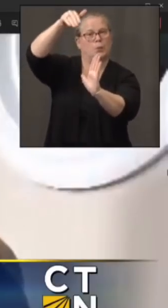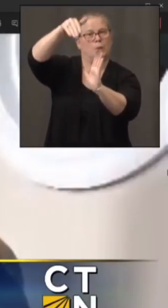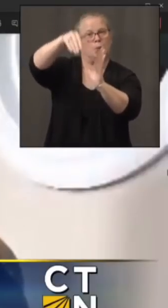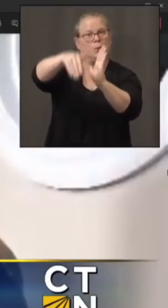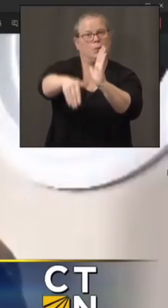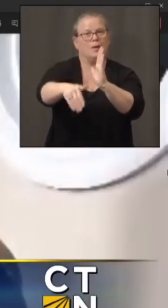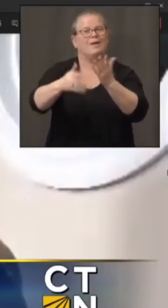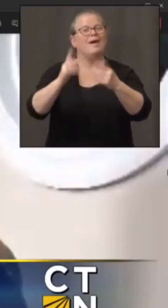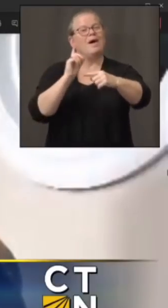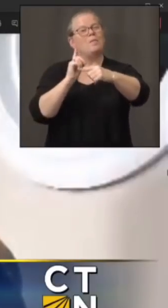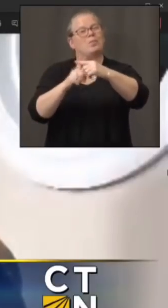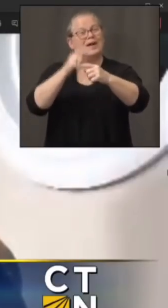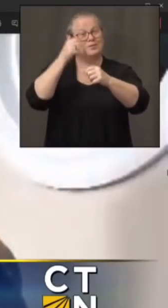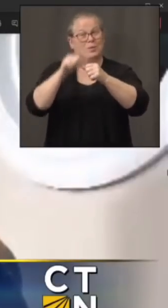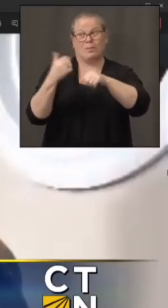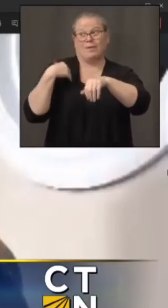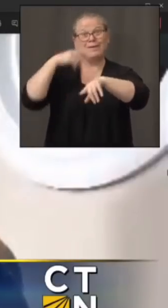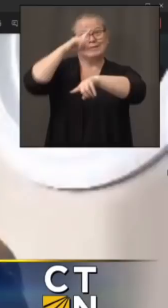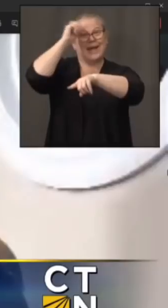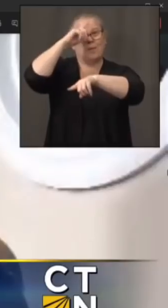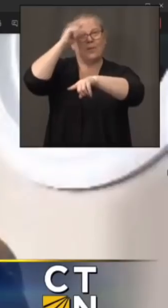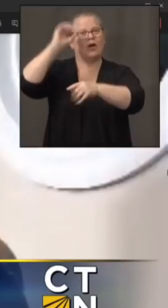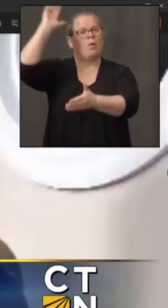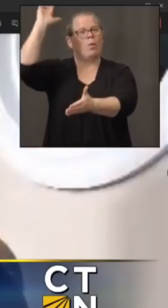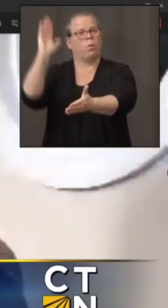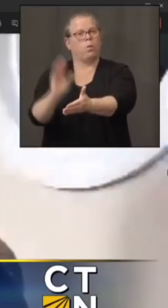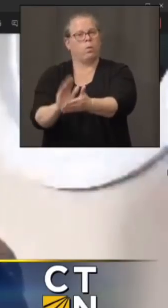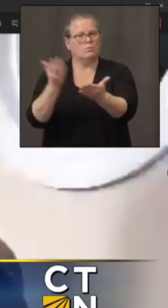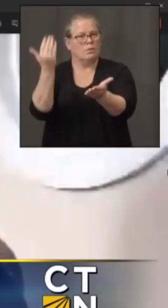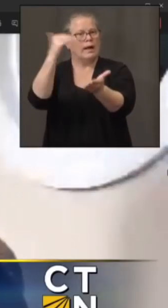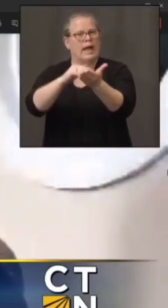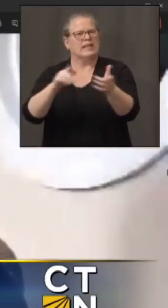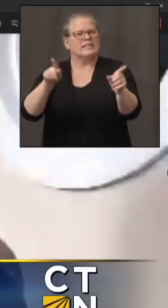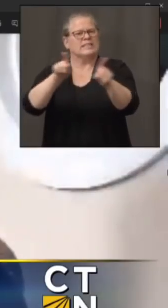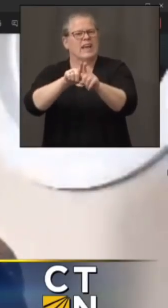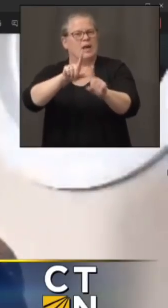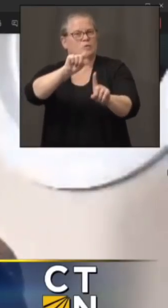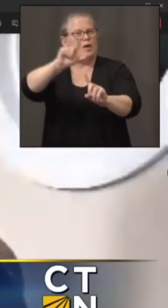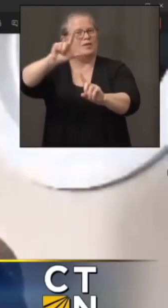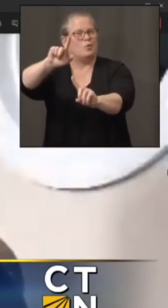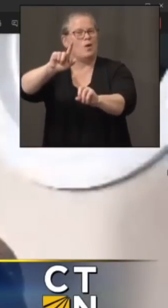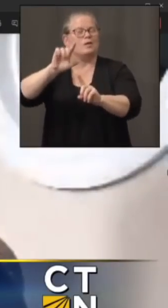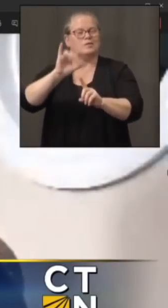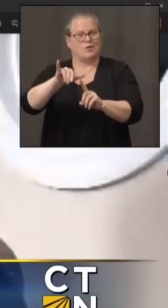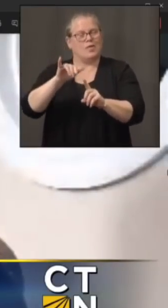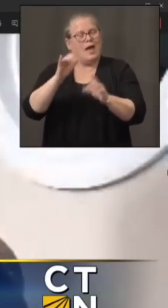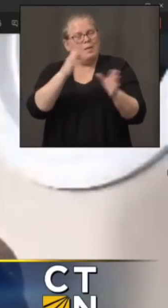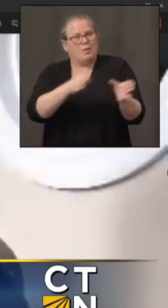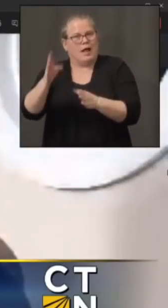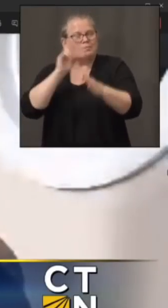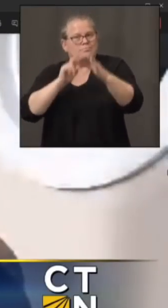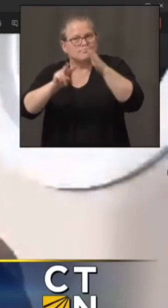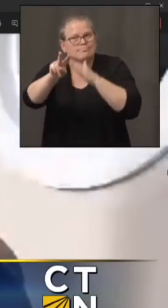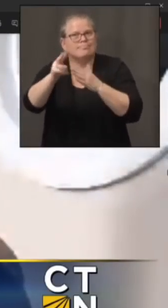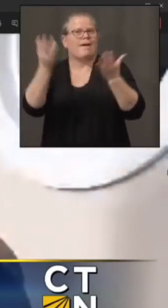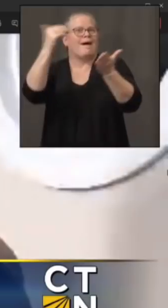when a coronavirus typically doesn't circulate. So there'll be a seasonal backstop of sorts as we can start going outside again. And that's going to be combined with